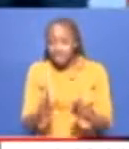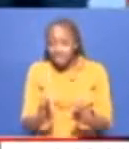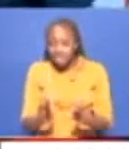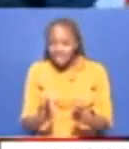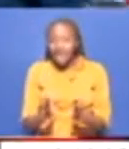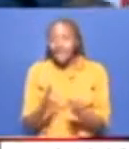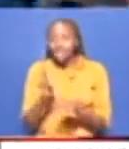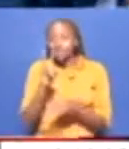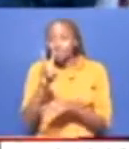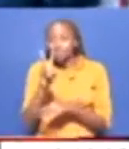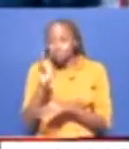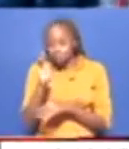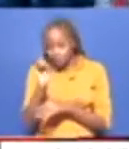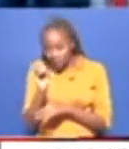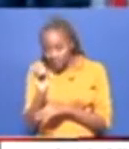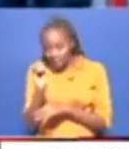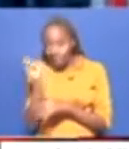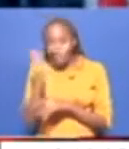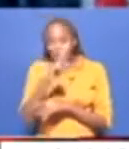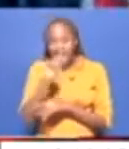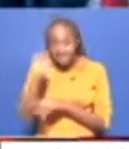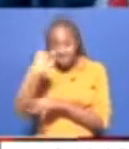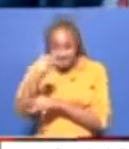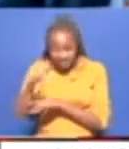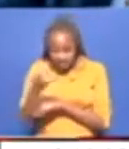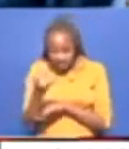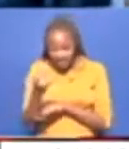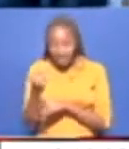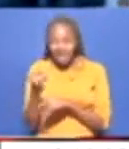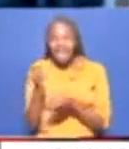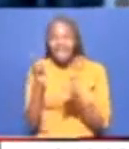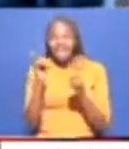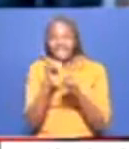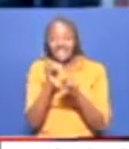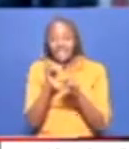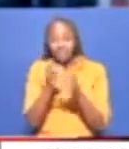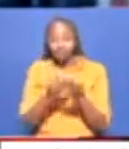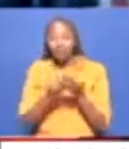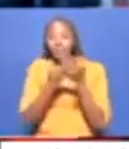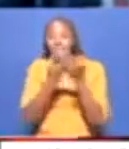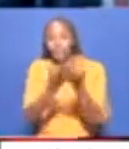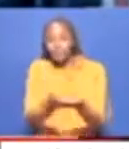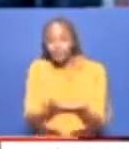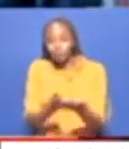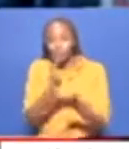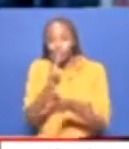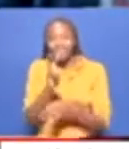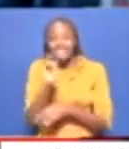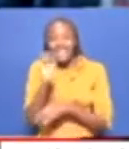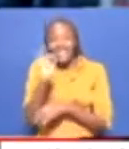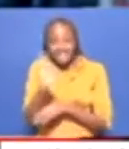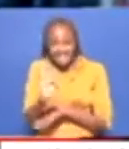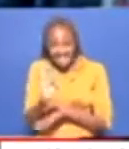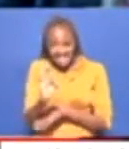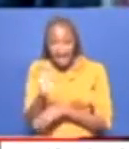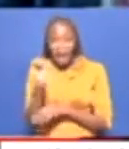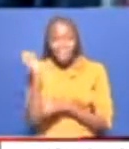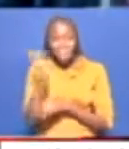20th January. The date for submission is 23rd May, that's today.